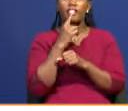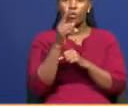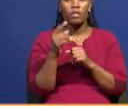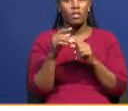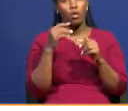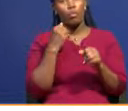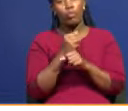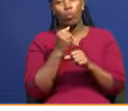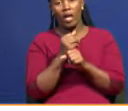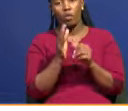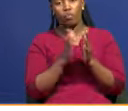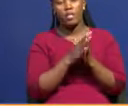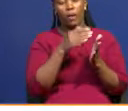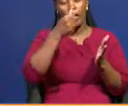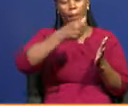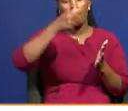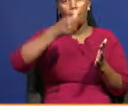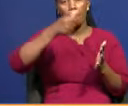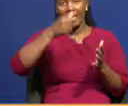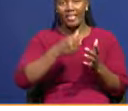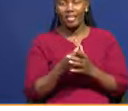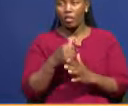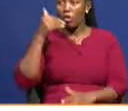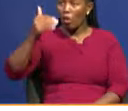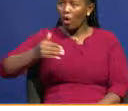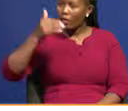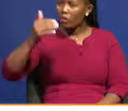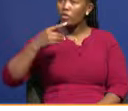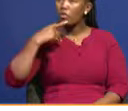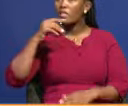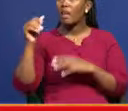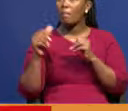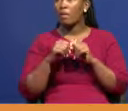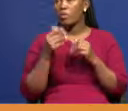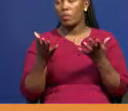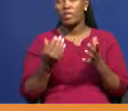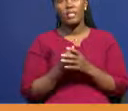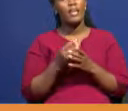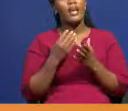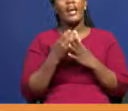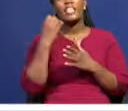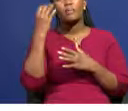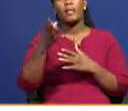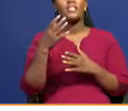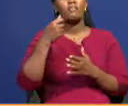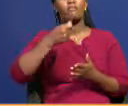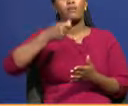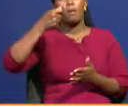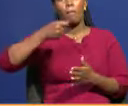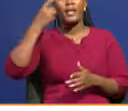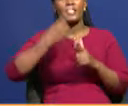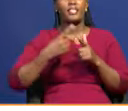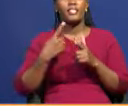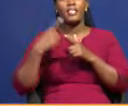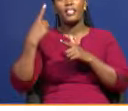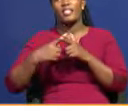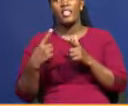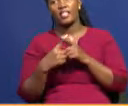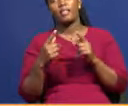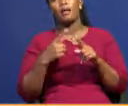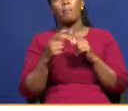budget. I've always argued against a bloating budget every year, while service delivery perhaps